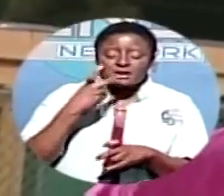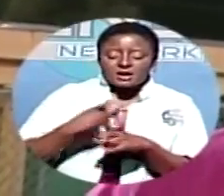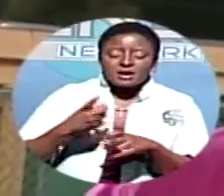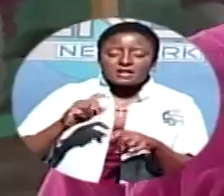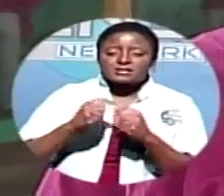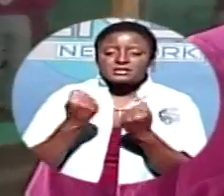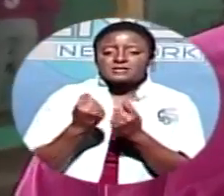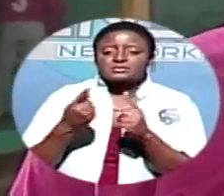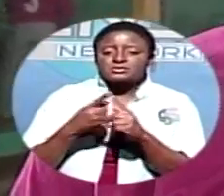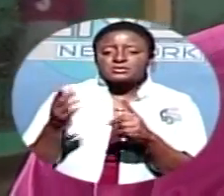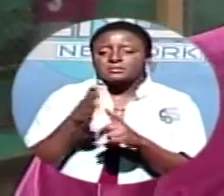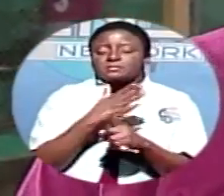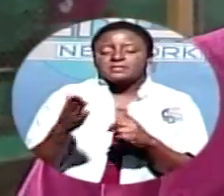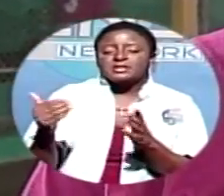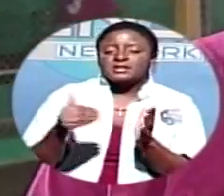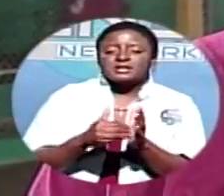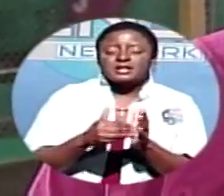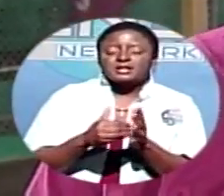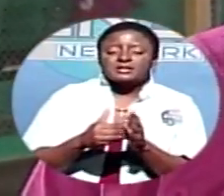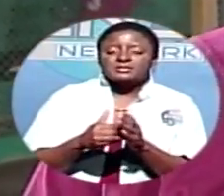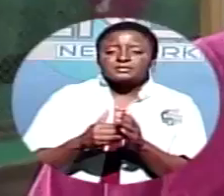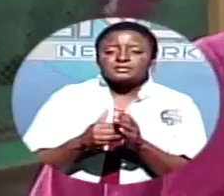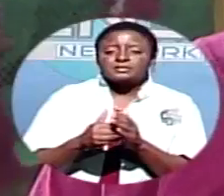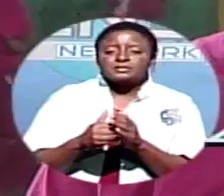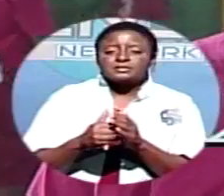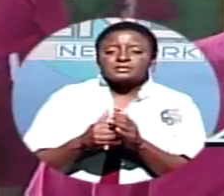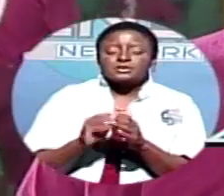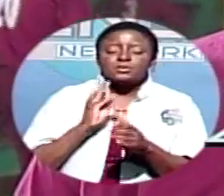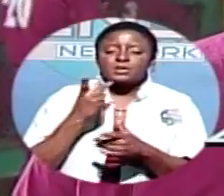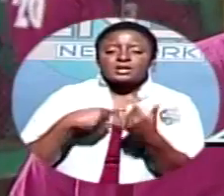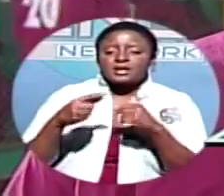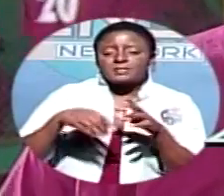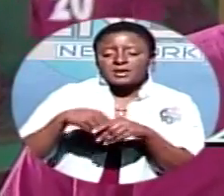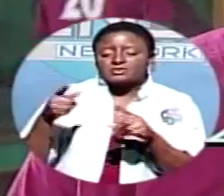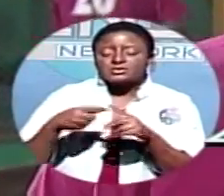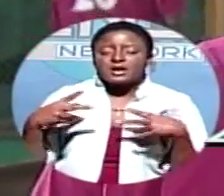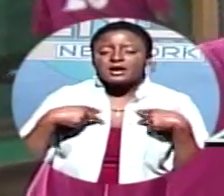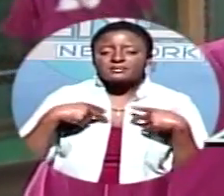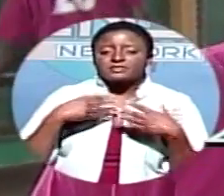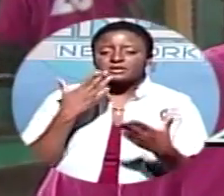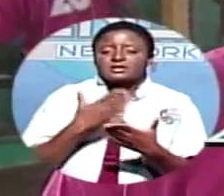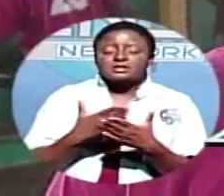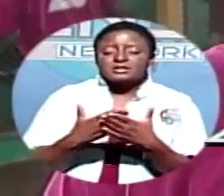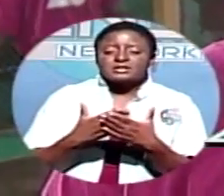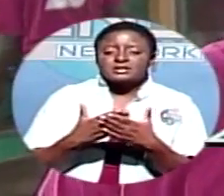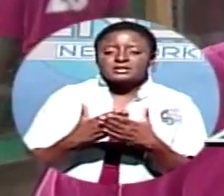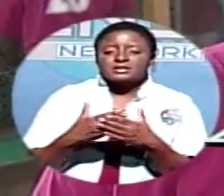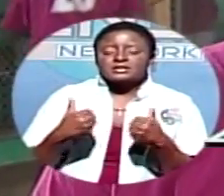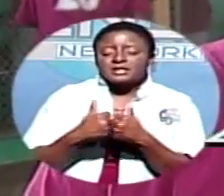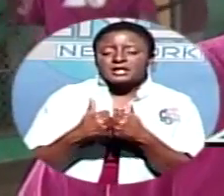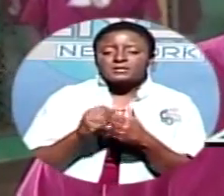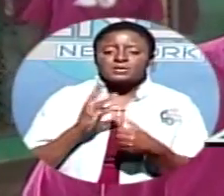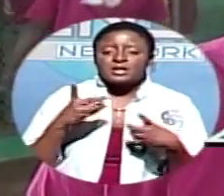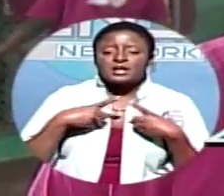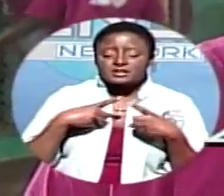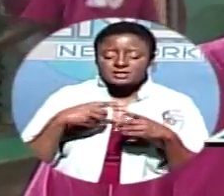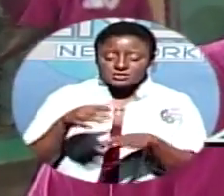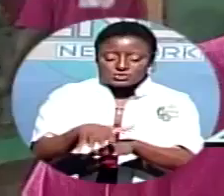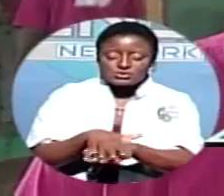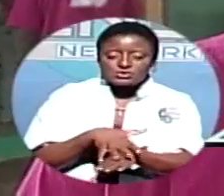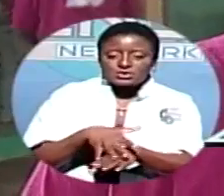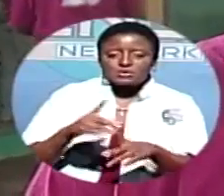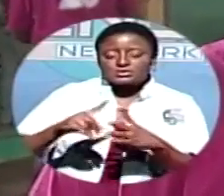defend our championship. You know, it wasn't much of a competition, you know, but we come out, you know, to have a good game. Had a little slow start tonight, you know, but still end up